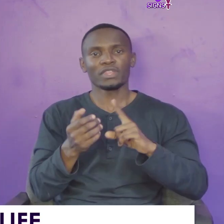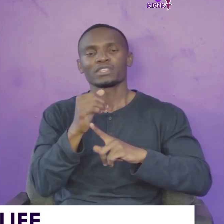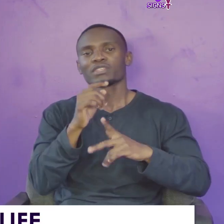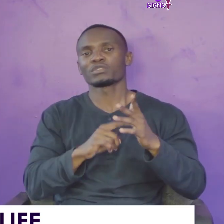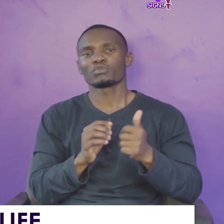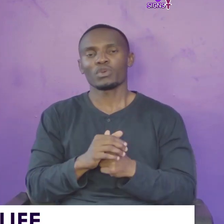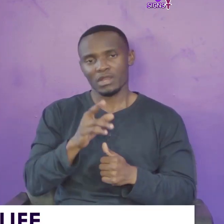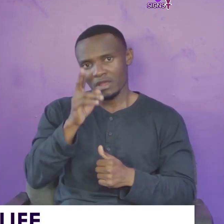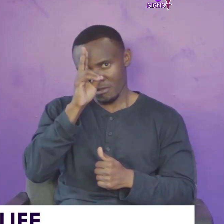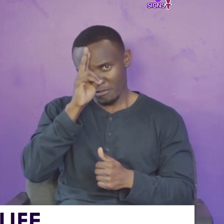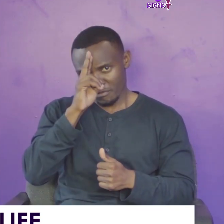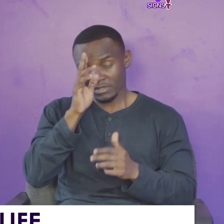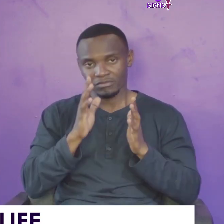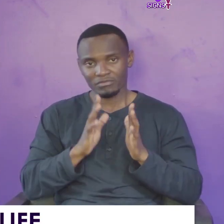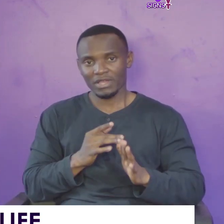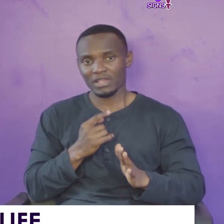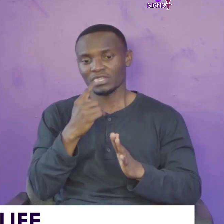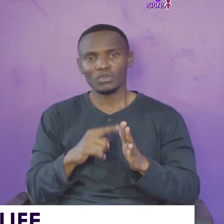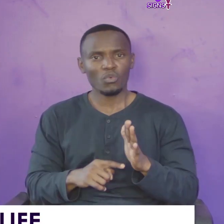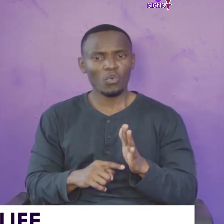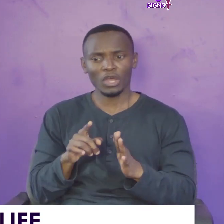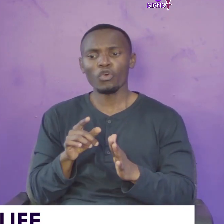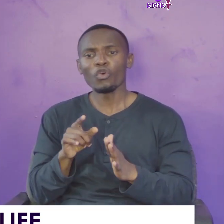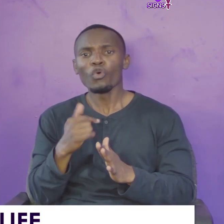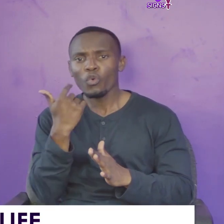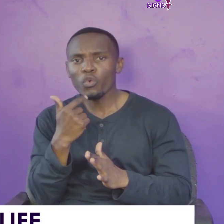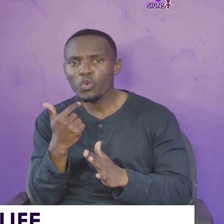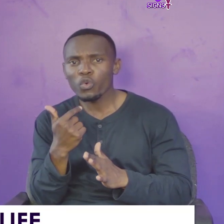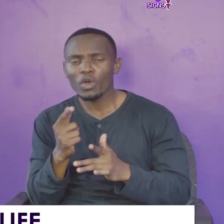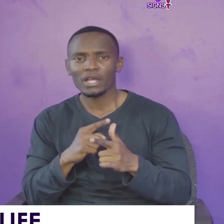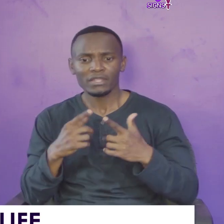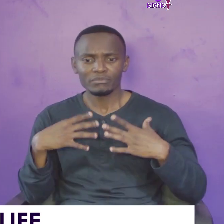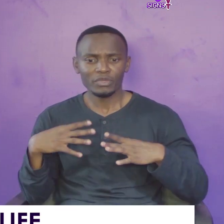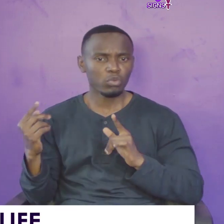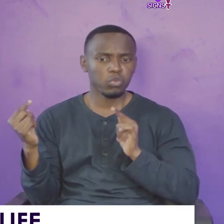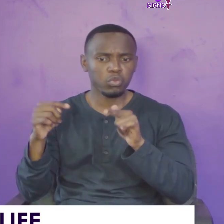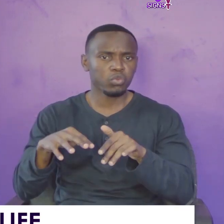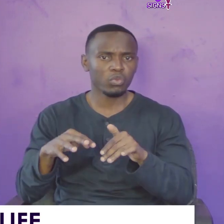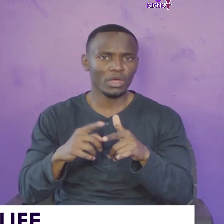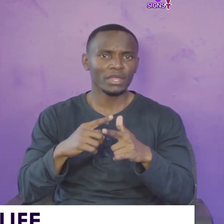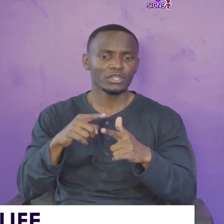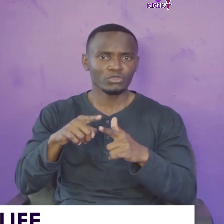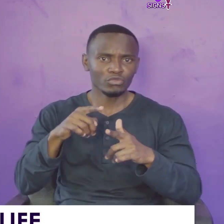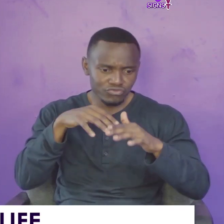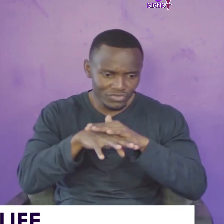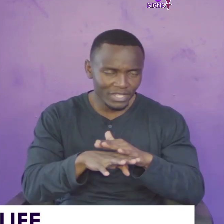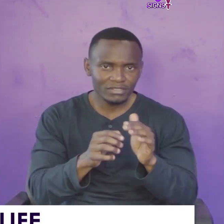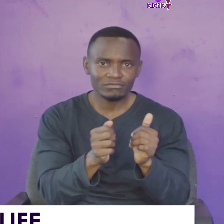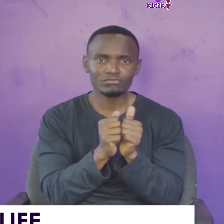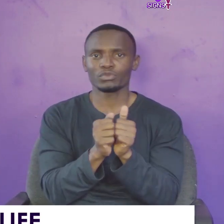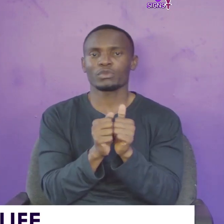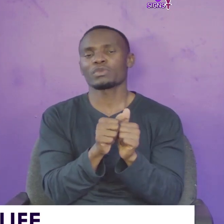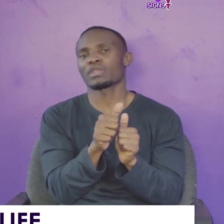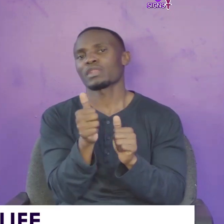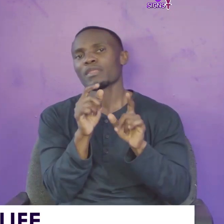for?" Then you find the agents ganging up, and you know. Then you're taken in the booth with somebody, and